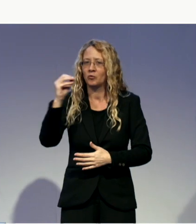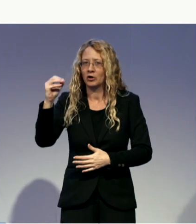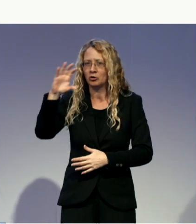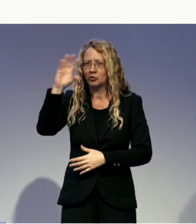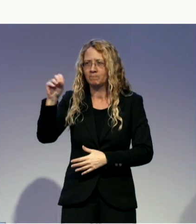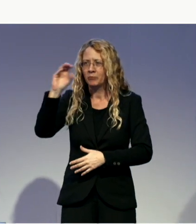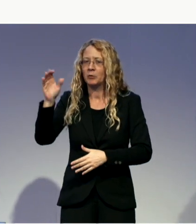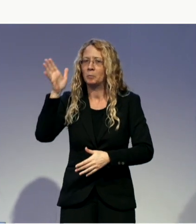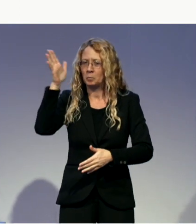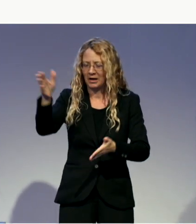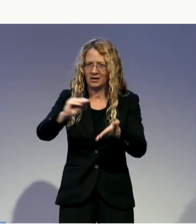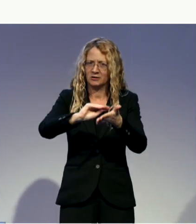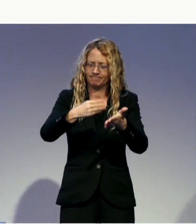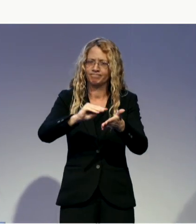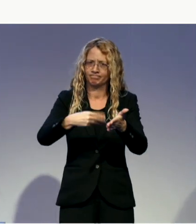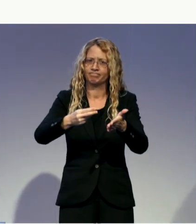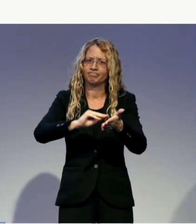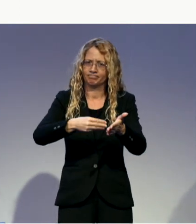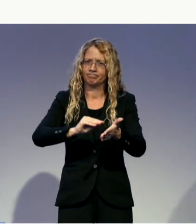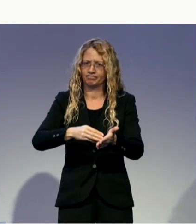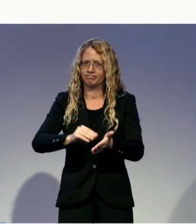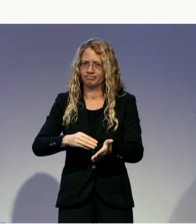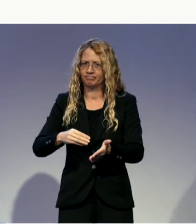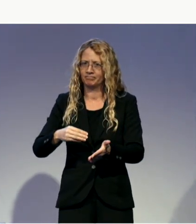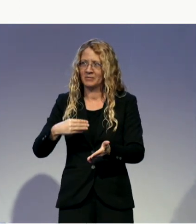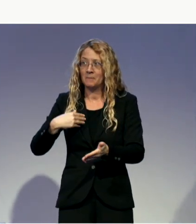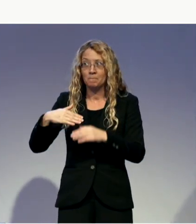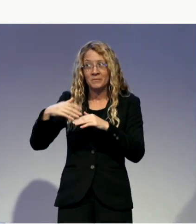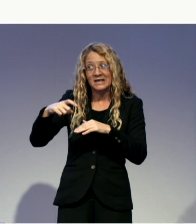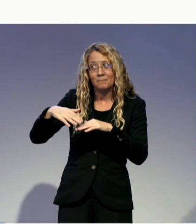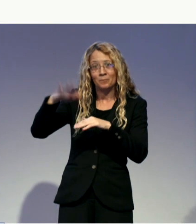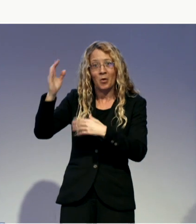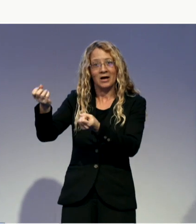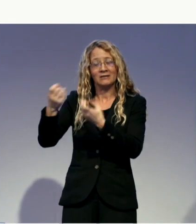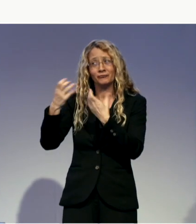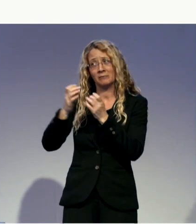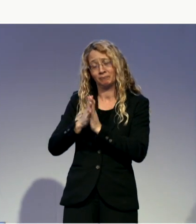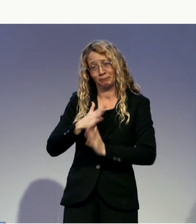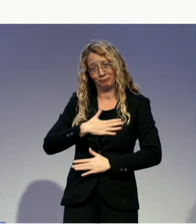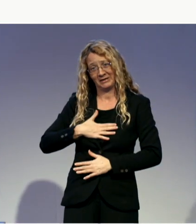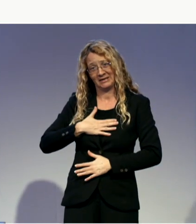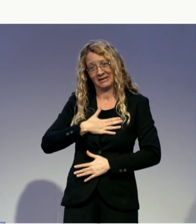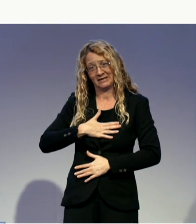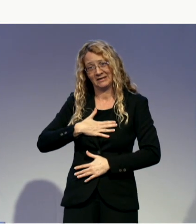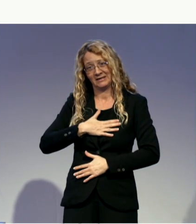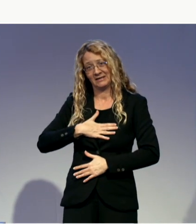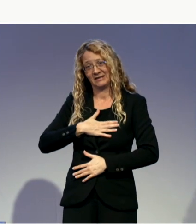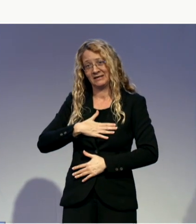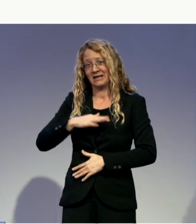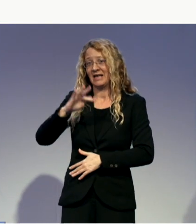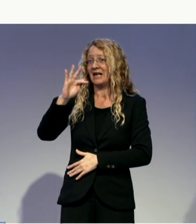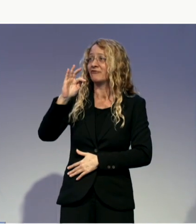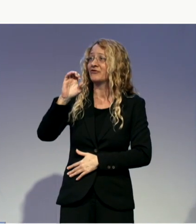we need more information. And I would suggest that you send Michael information, what you're searching